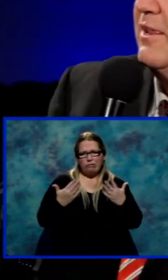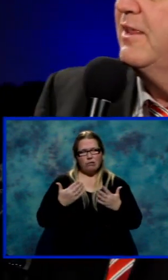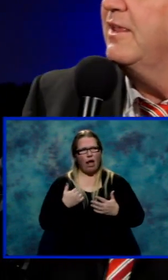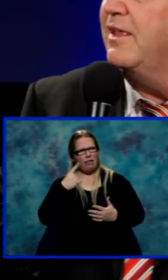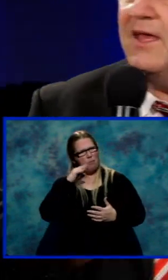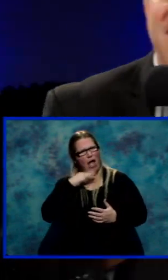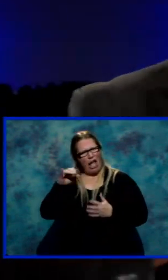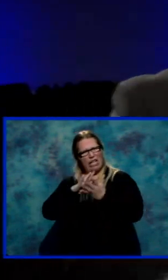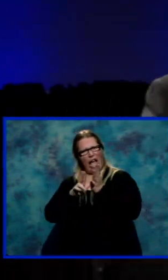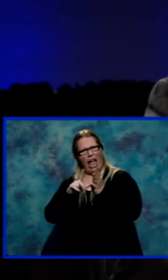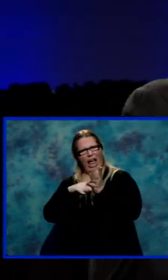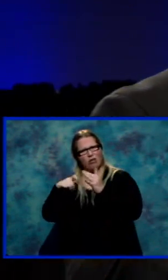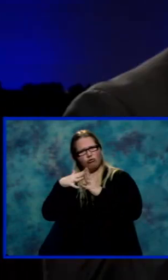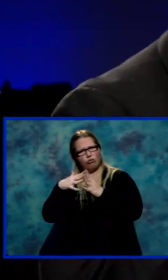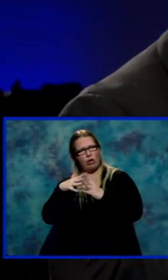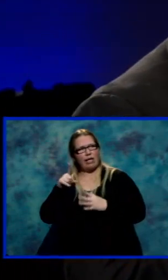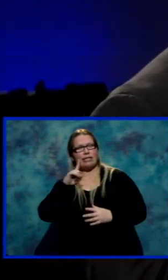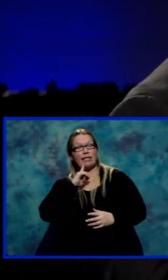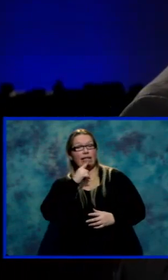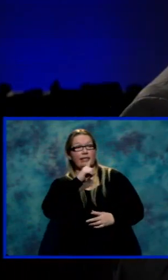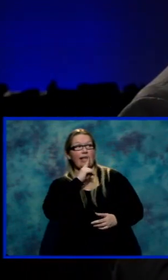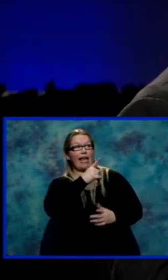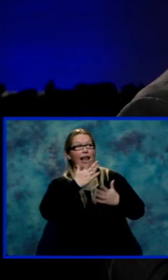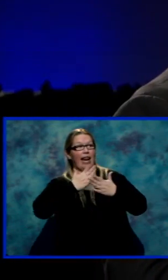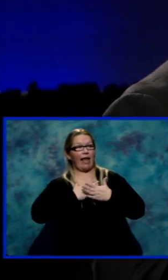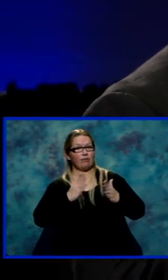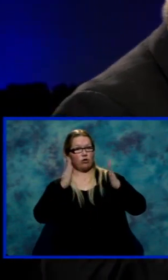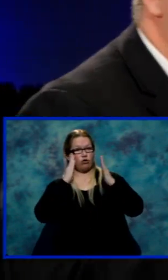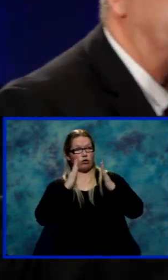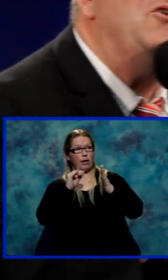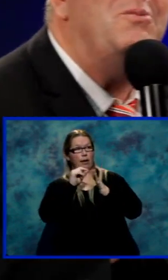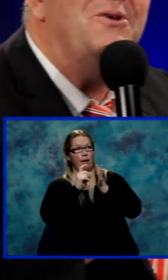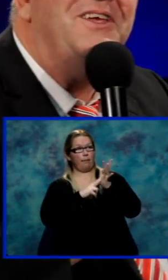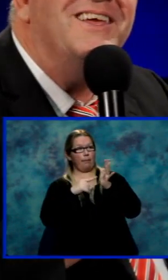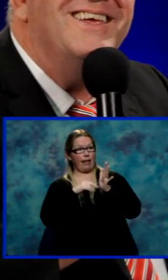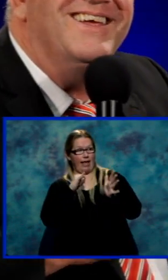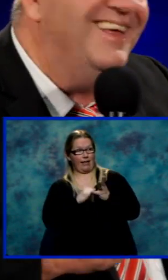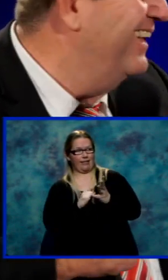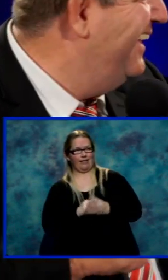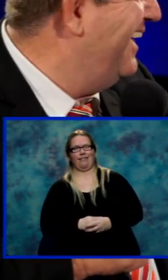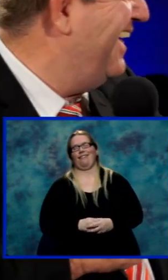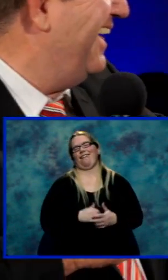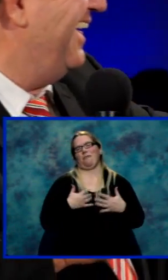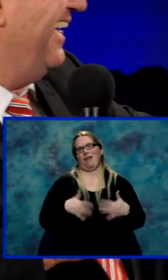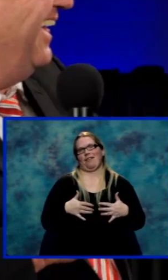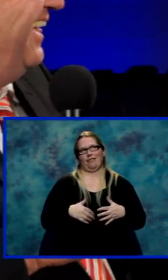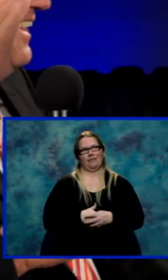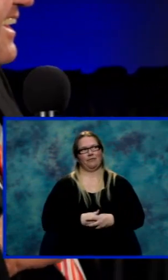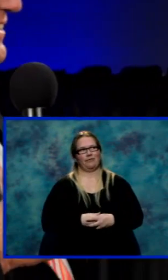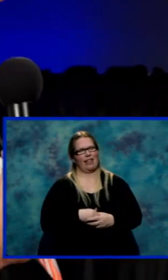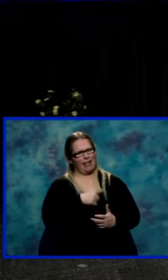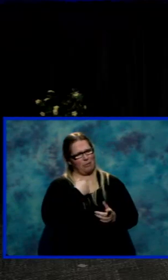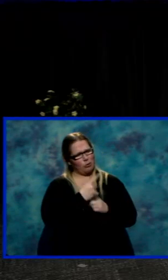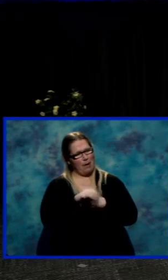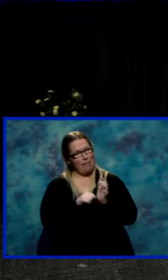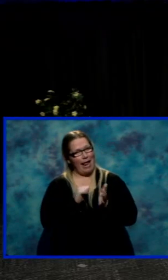Hunty. And they said, he loves church plants. I thought, you beauty. This is that money thing again, isn't